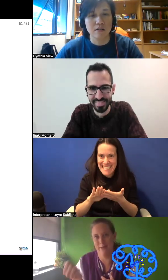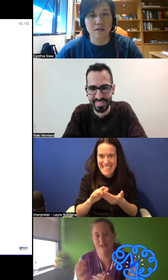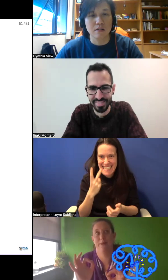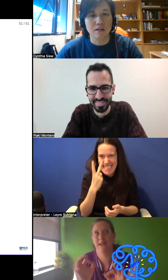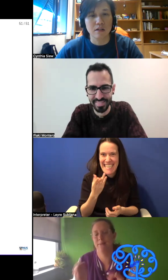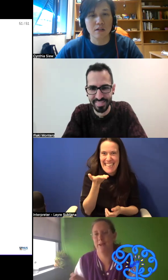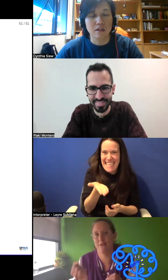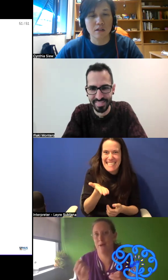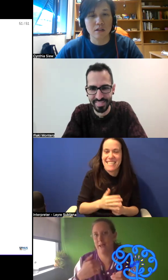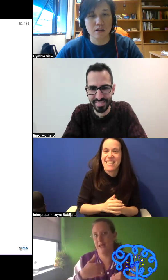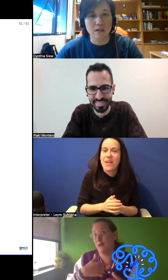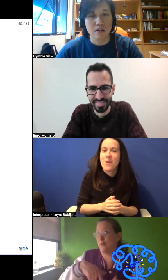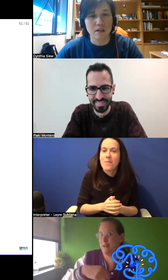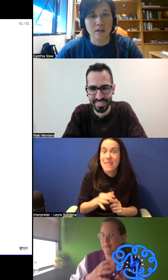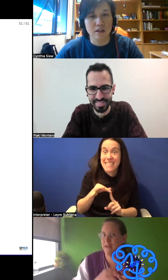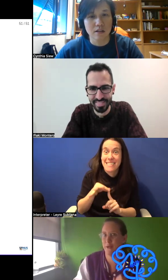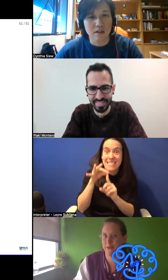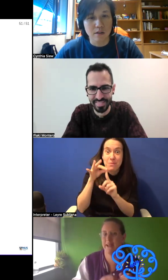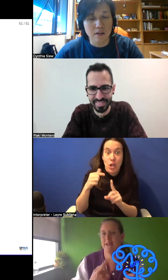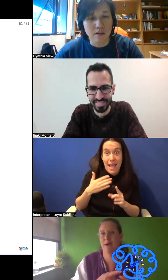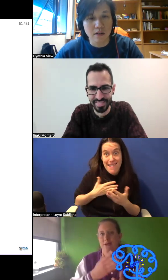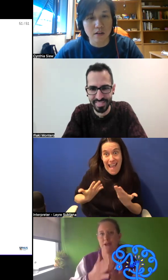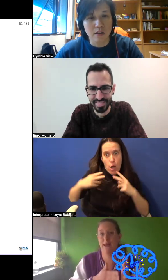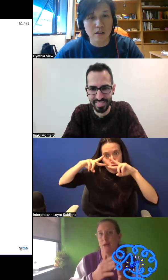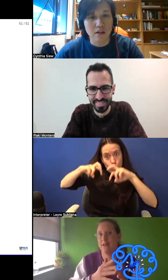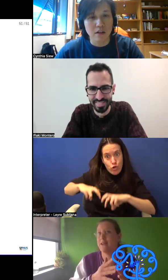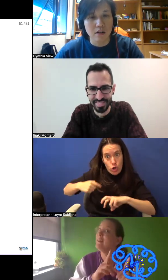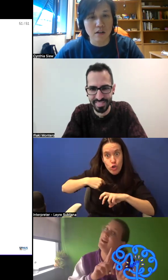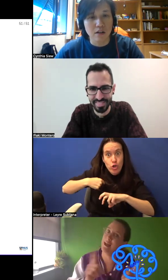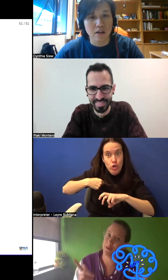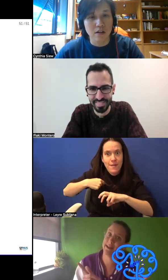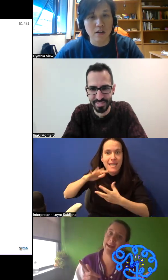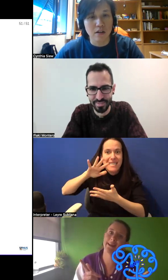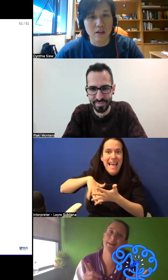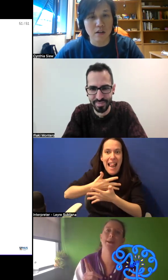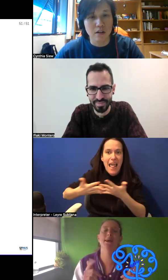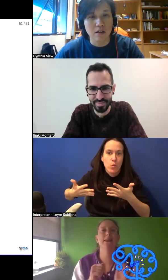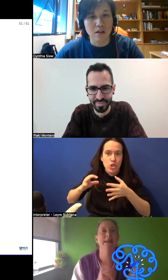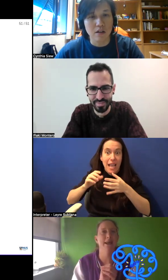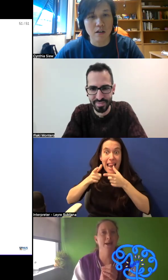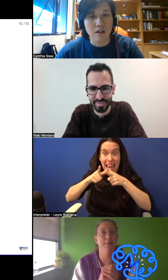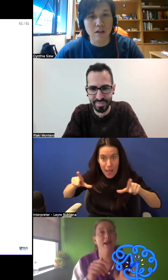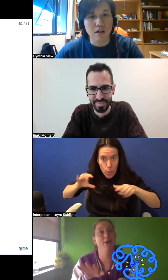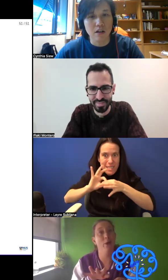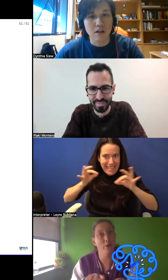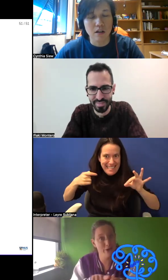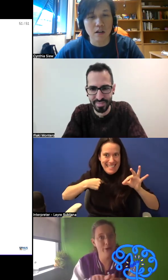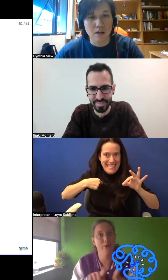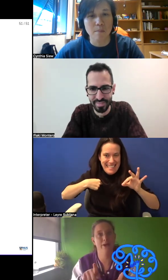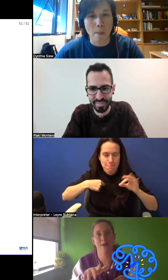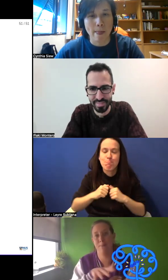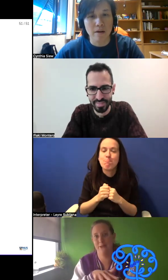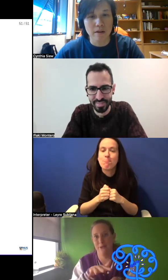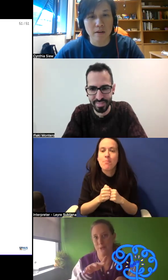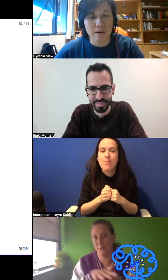this, especially because my current research is about sign language linguistics, and